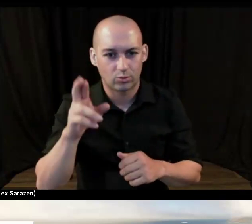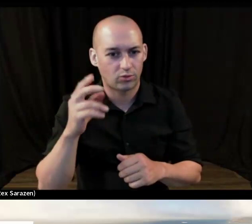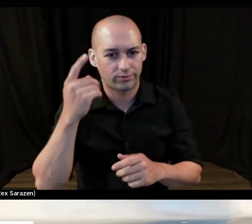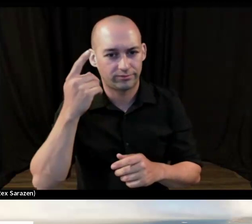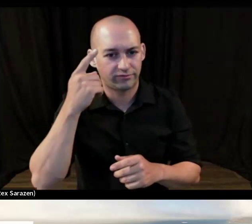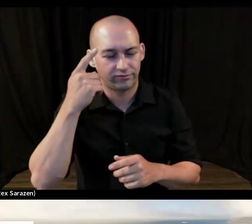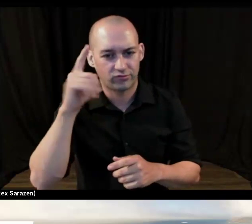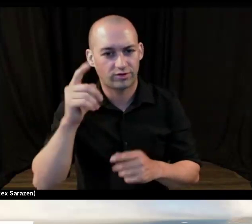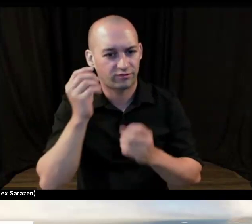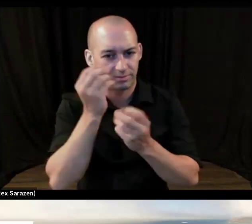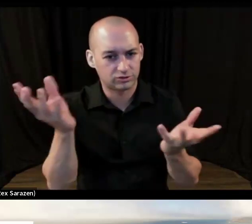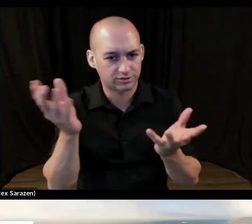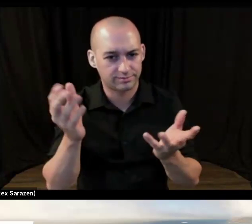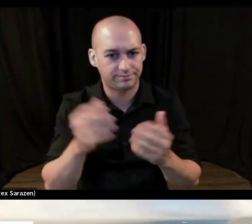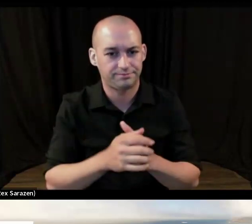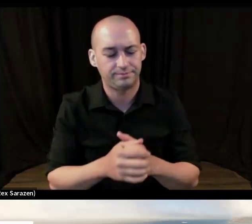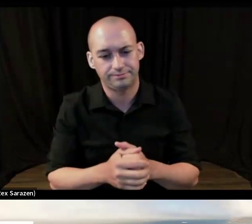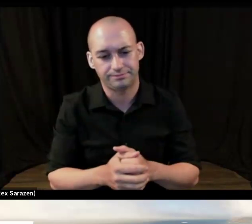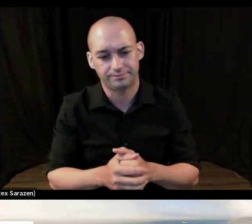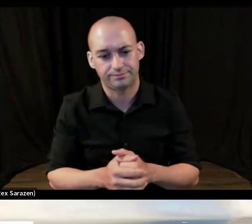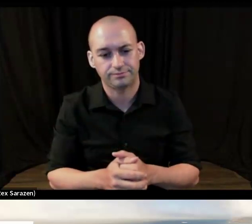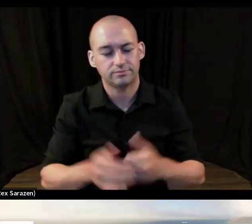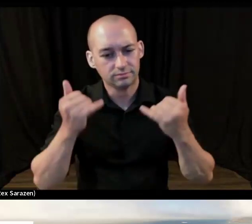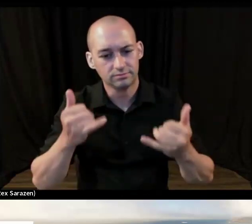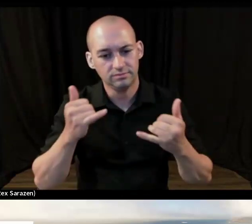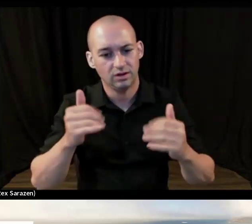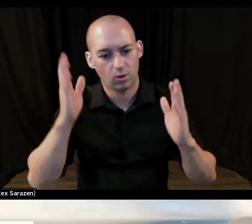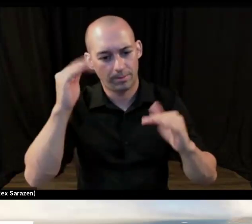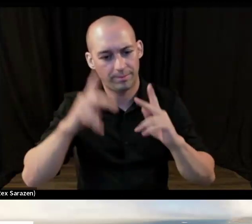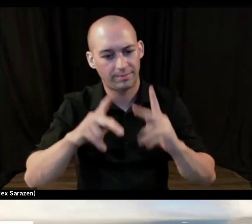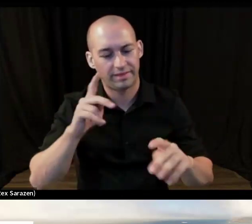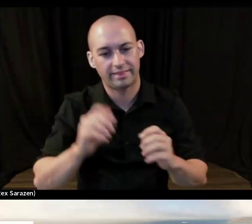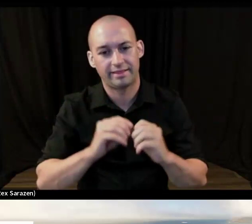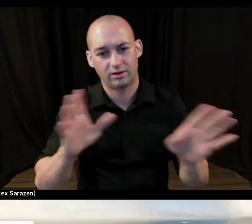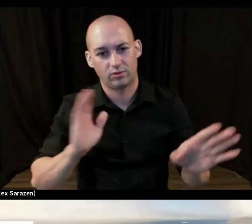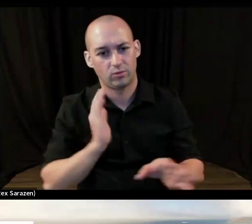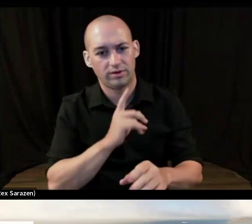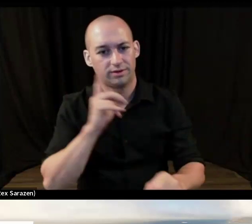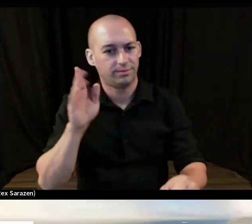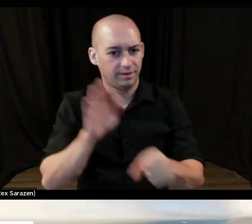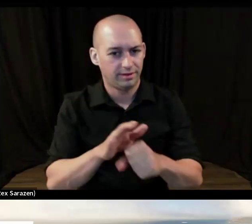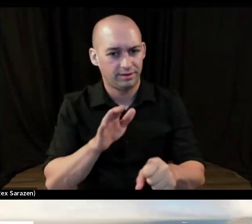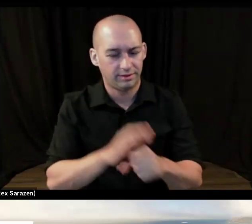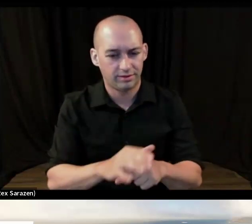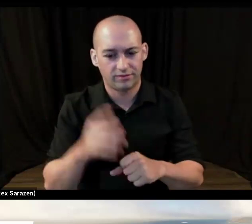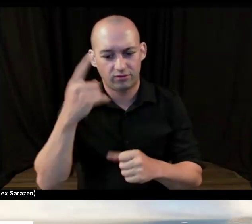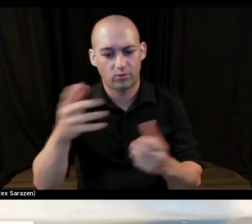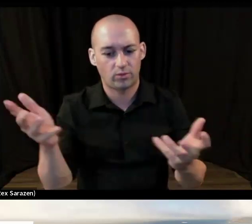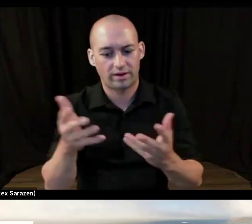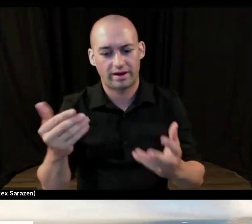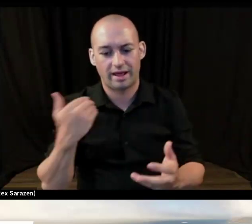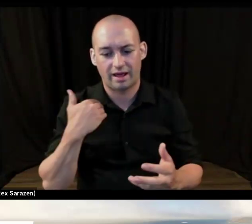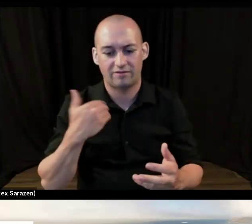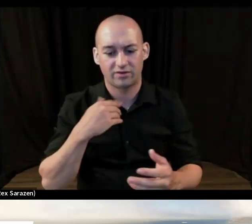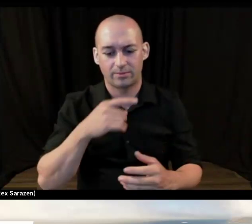Well, right now, I hope that folks are clear that we've committed to having a public